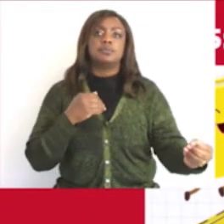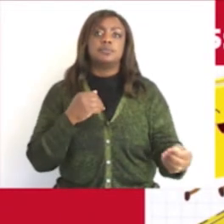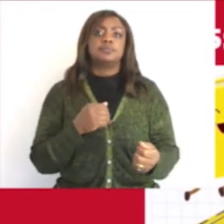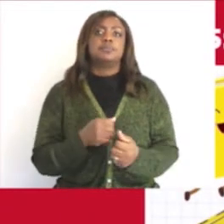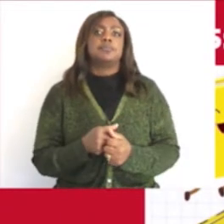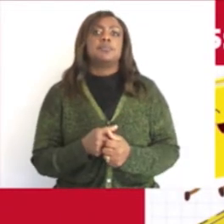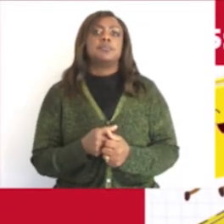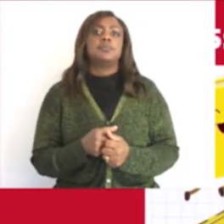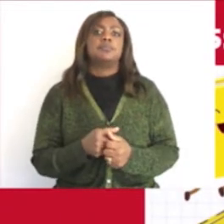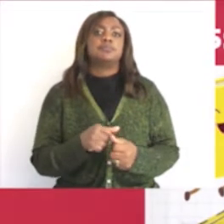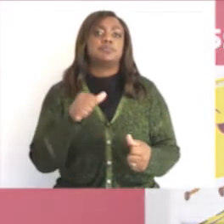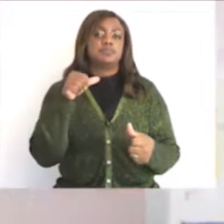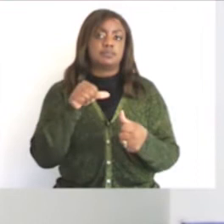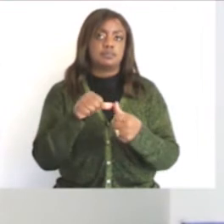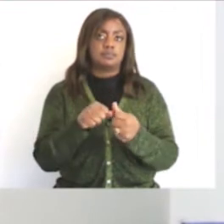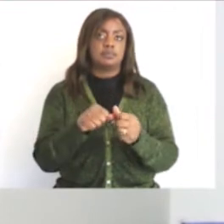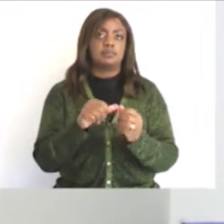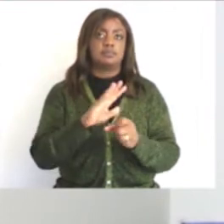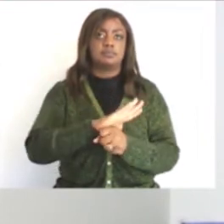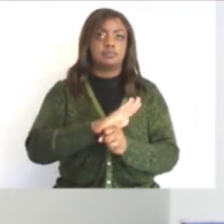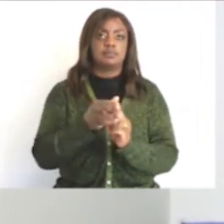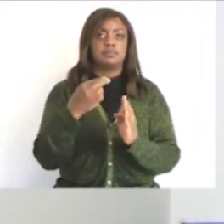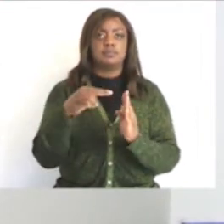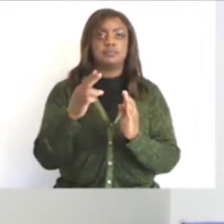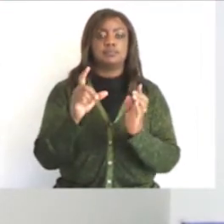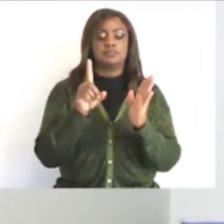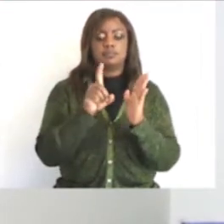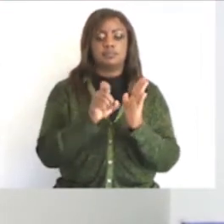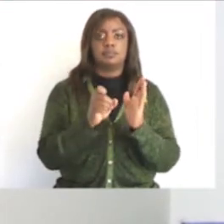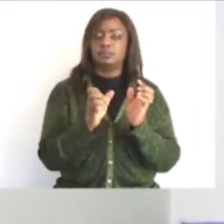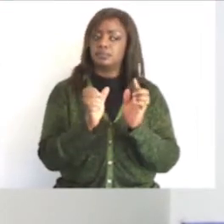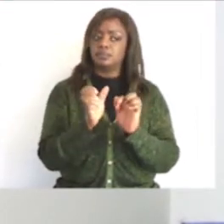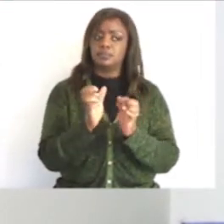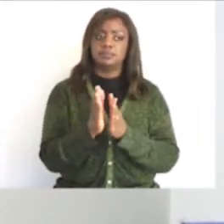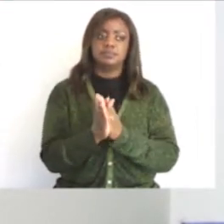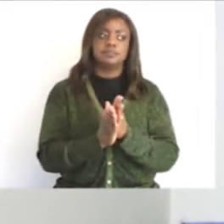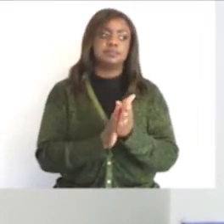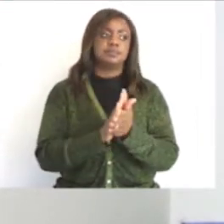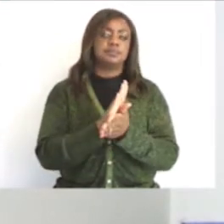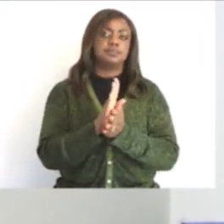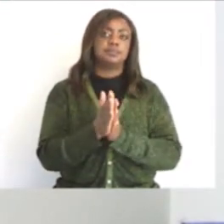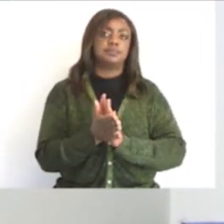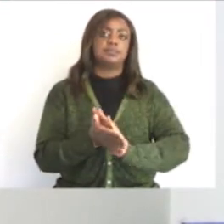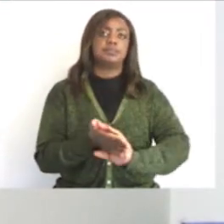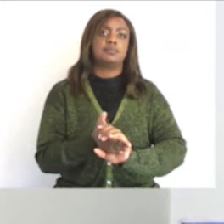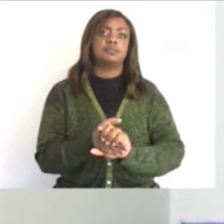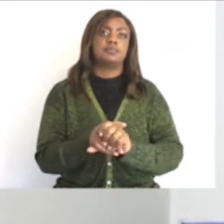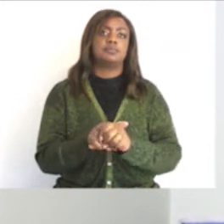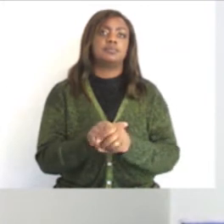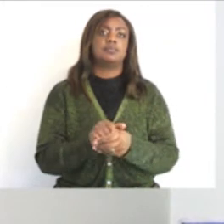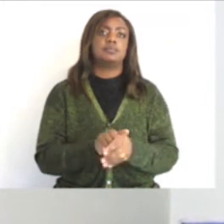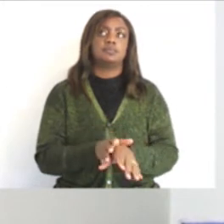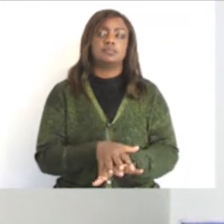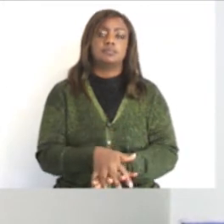today, boys and girls, Chanel, let's take our sanitizer. We spray it on our hands. Then we